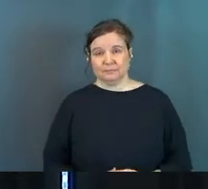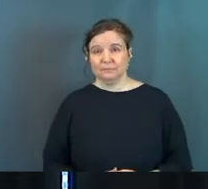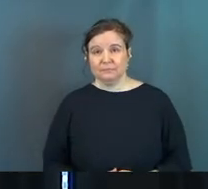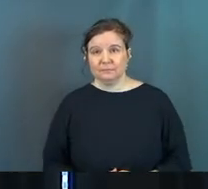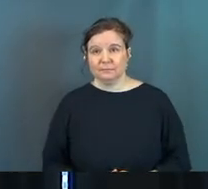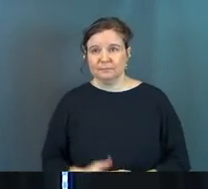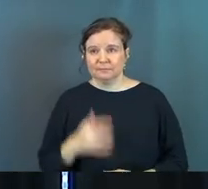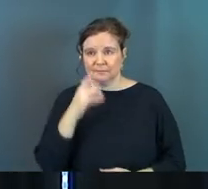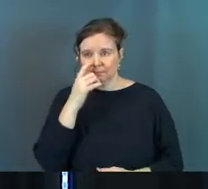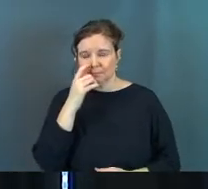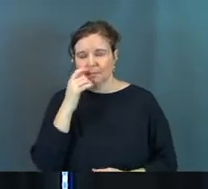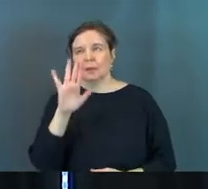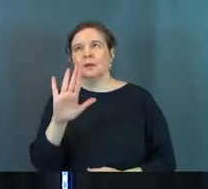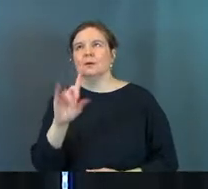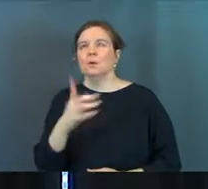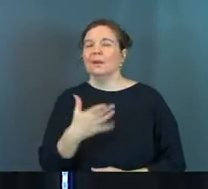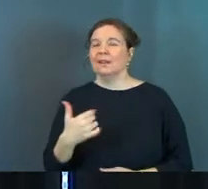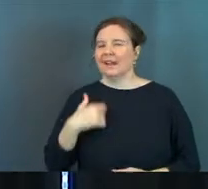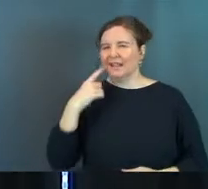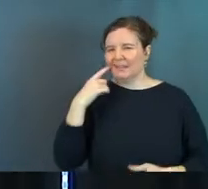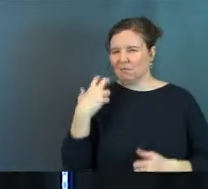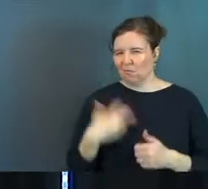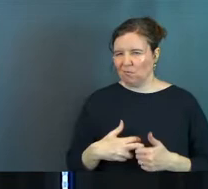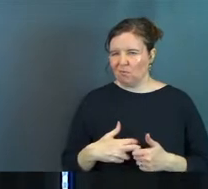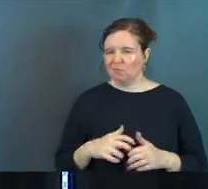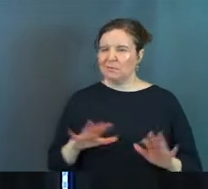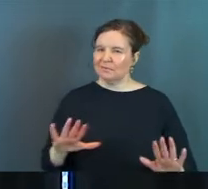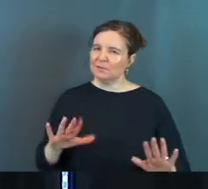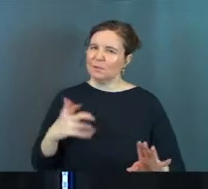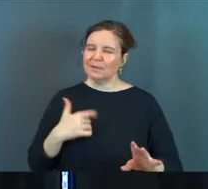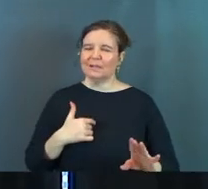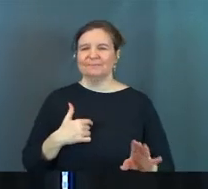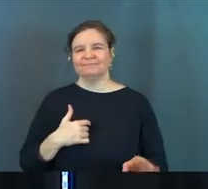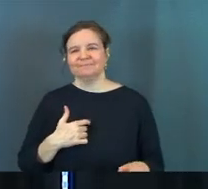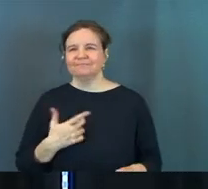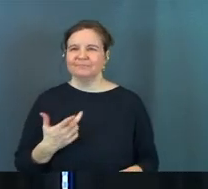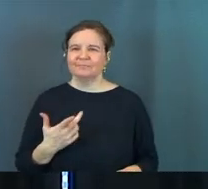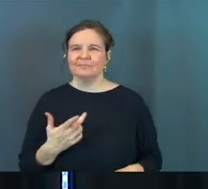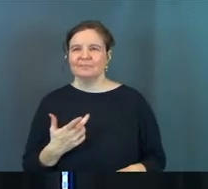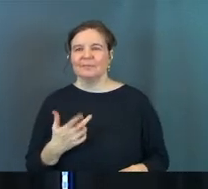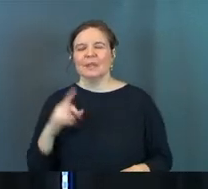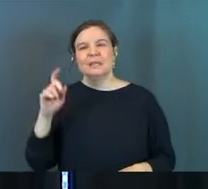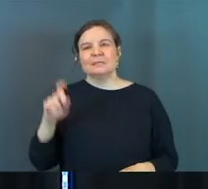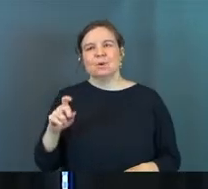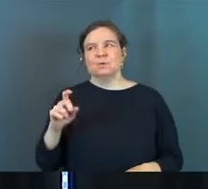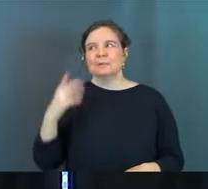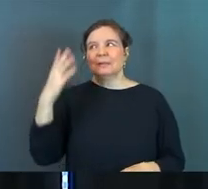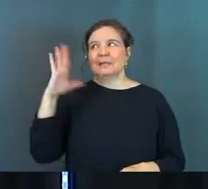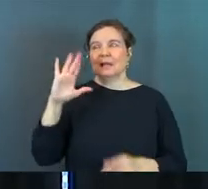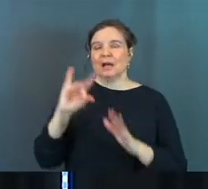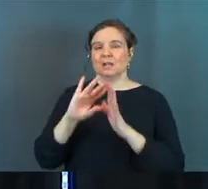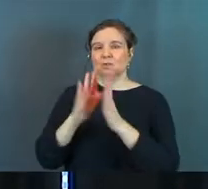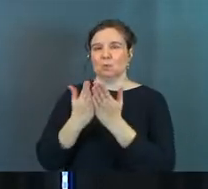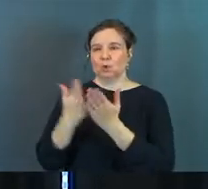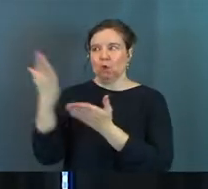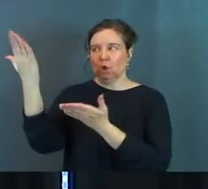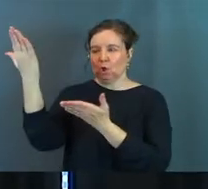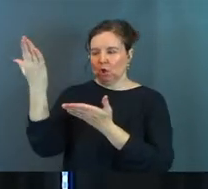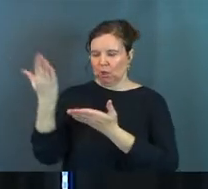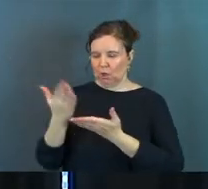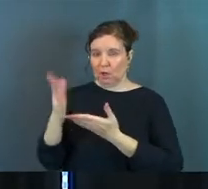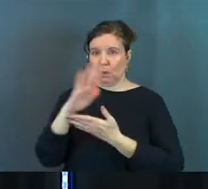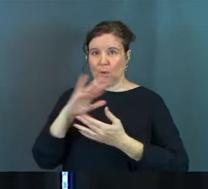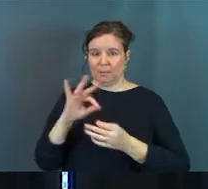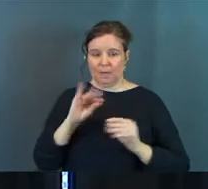One of the things that's hard, I think sometimes we get this and we're like, you know, It's supposed to be God's word, and the Holy